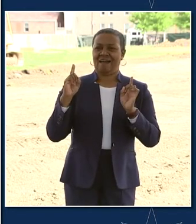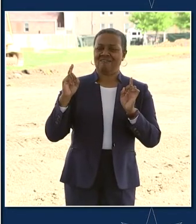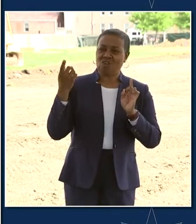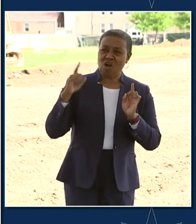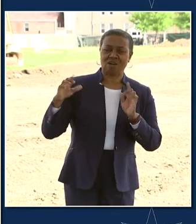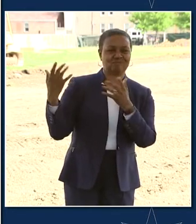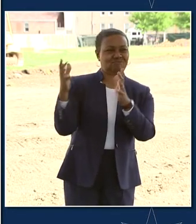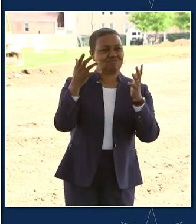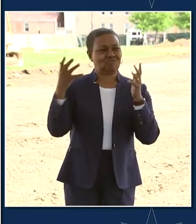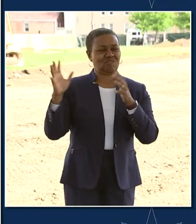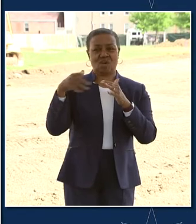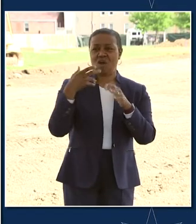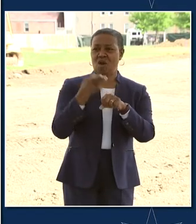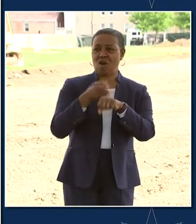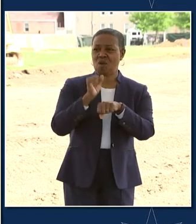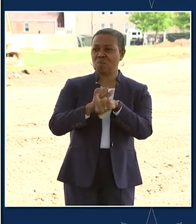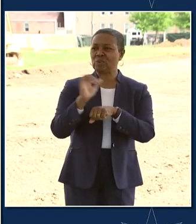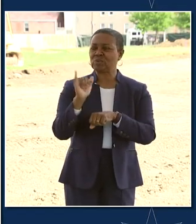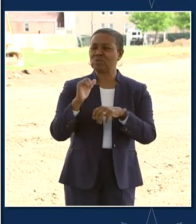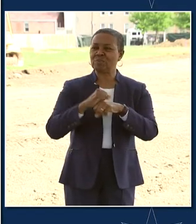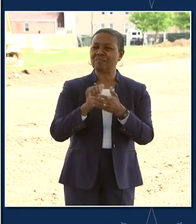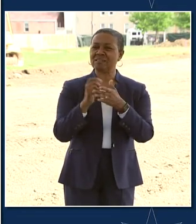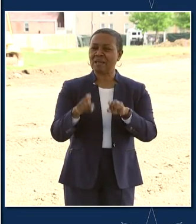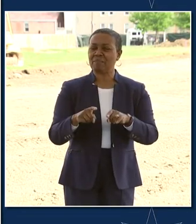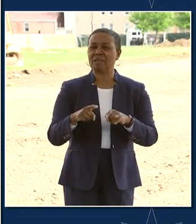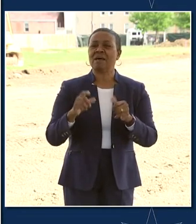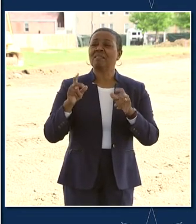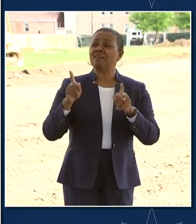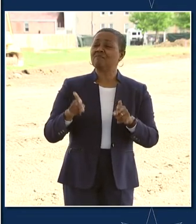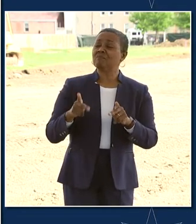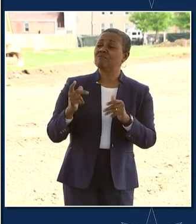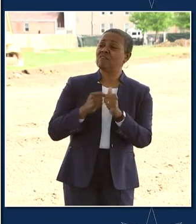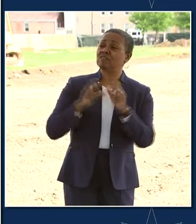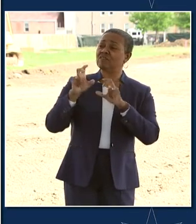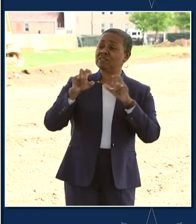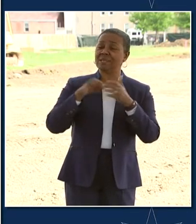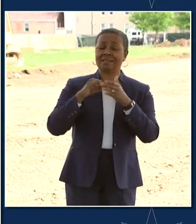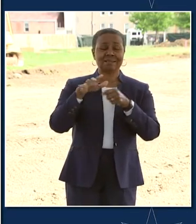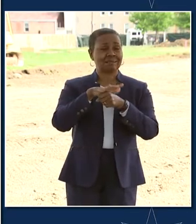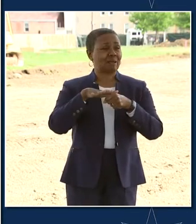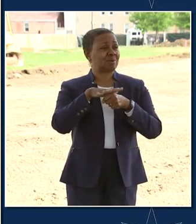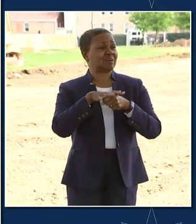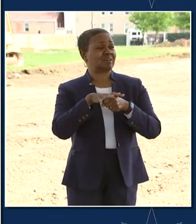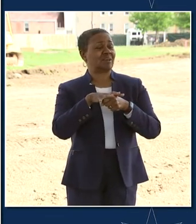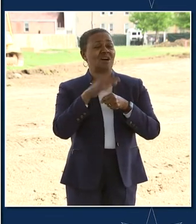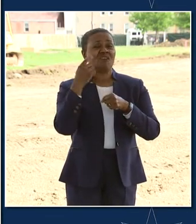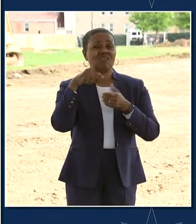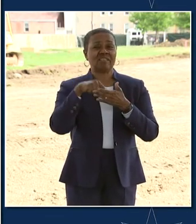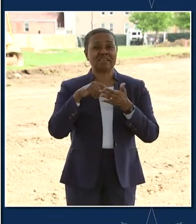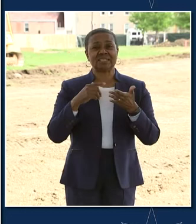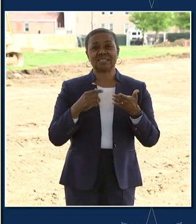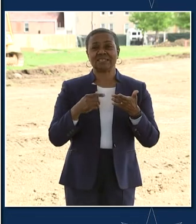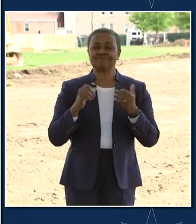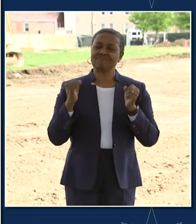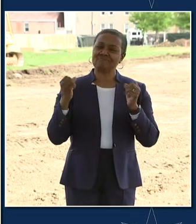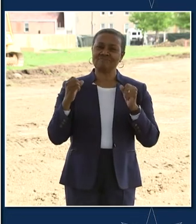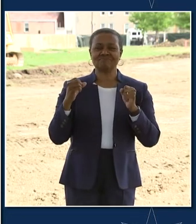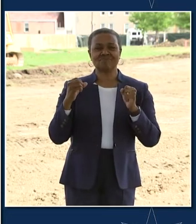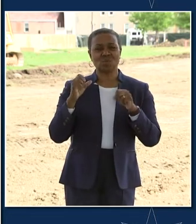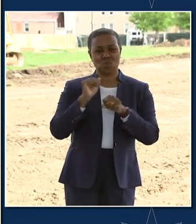round of applause for all the work that she's done to make this happen. The first investment here in the neighborhood for this great